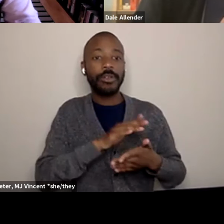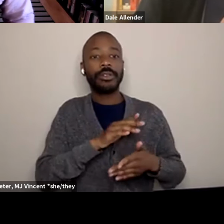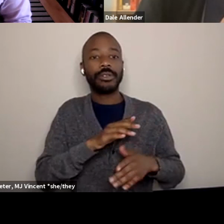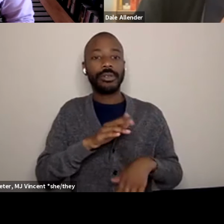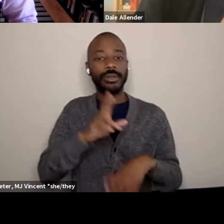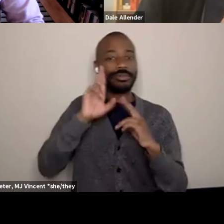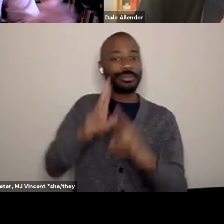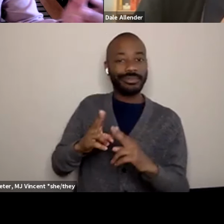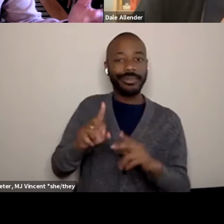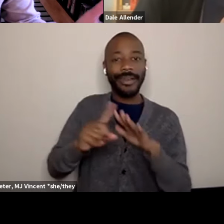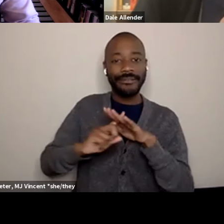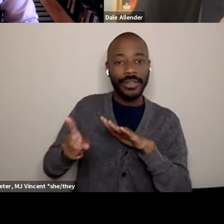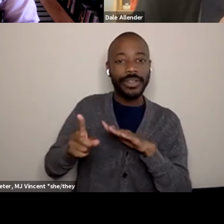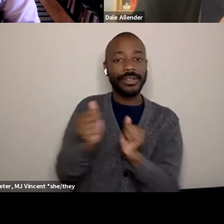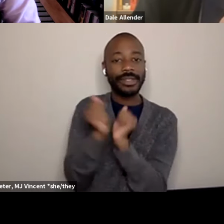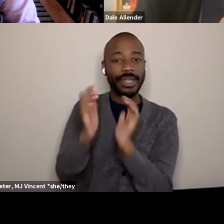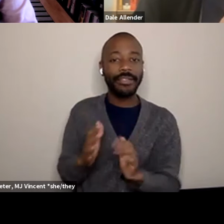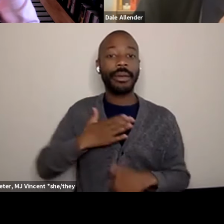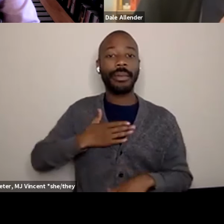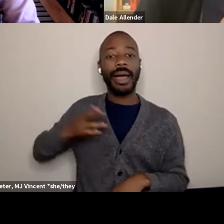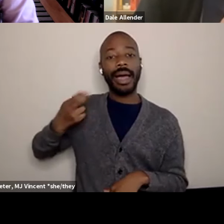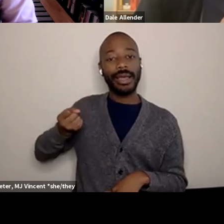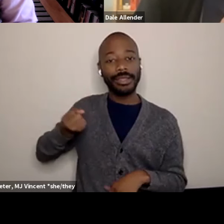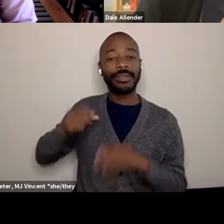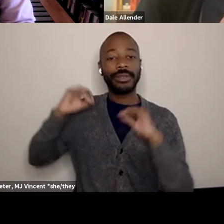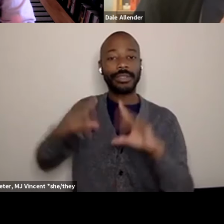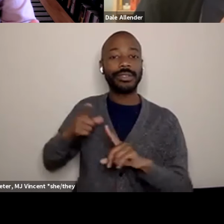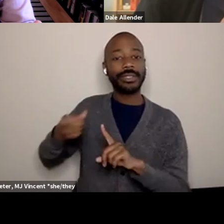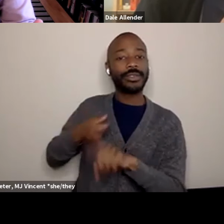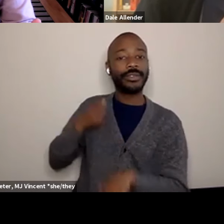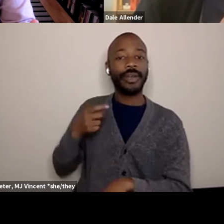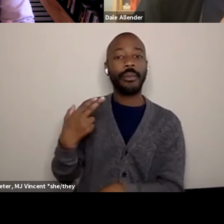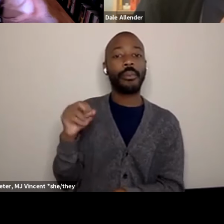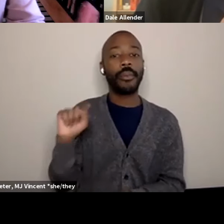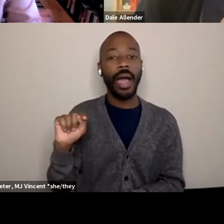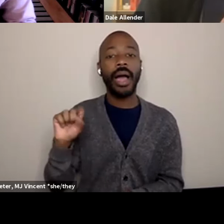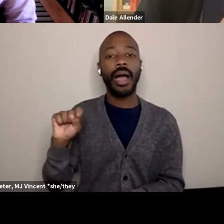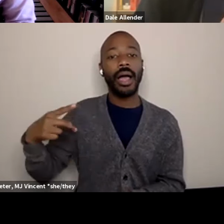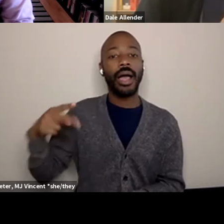school teacher, I interviewed her recently. She's from Hot Springs, Arkansas, but attended, you know,